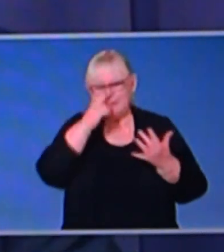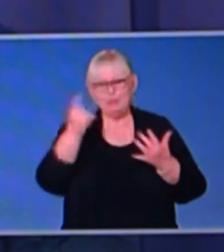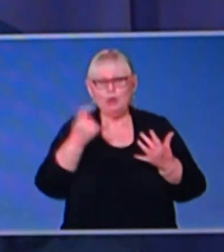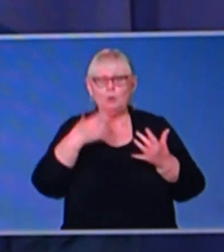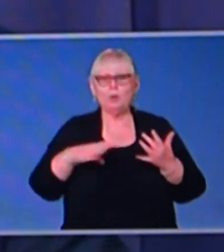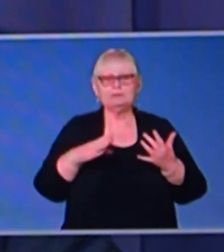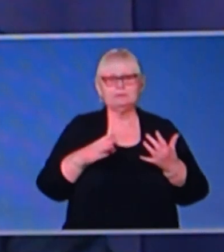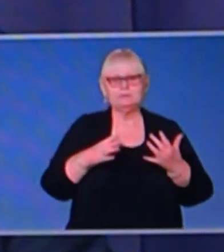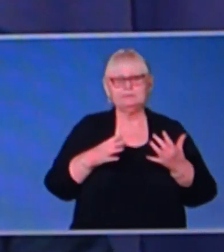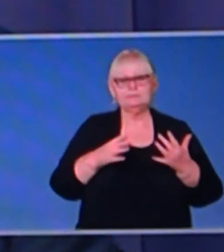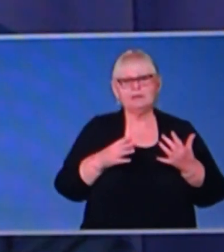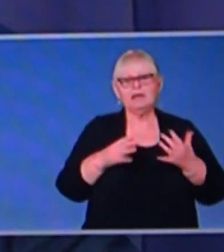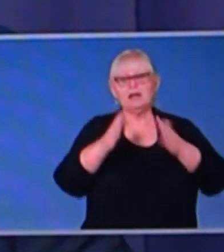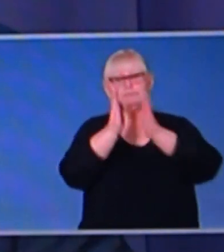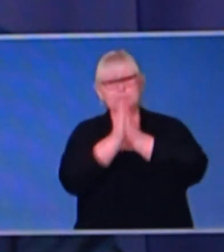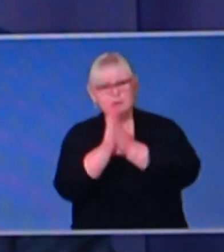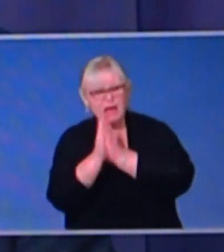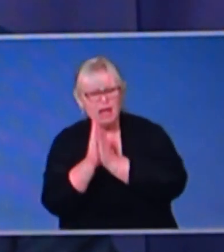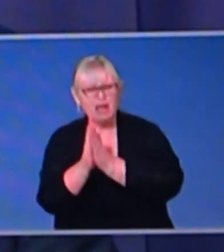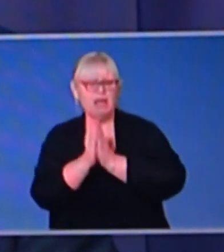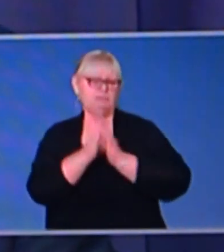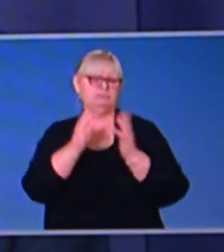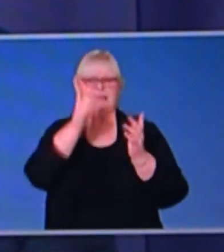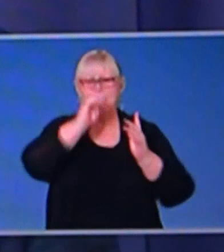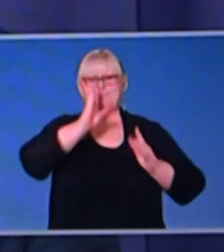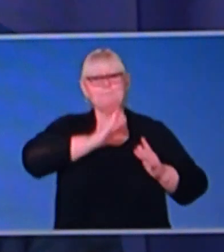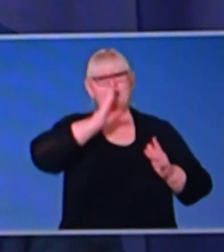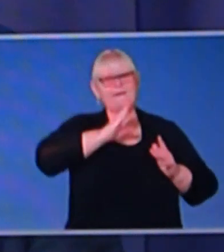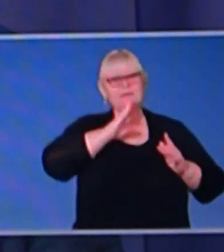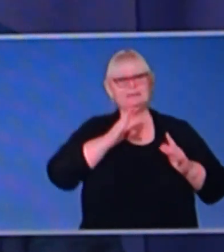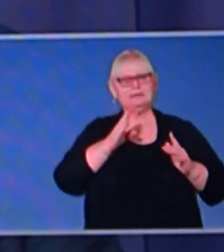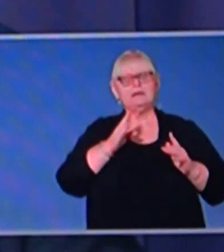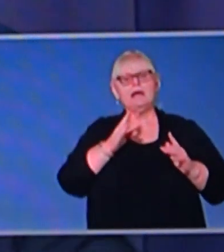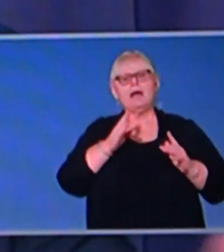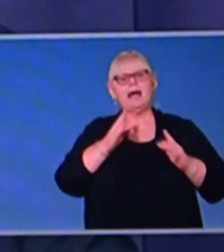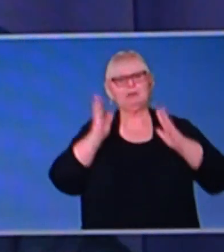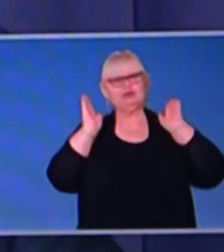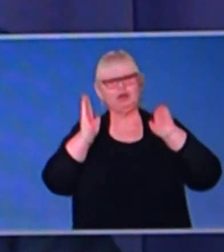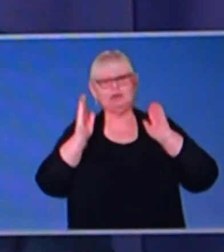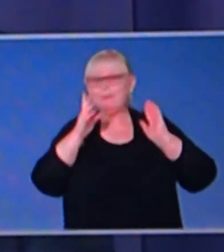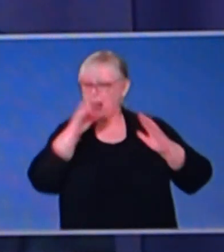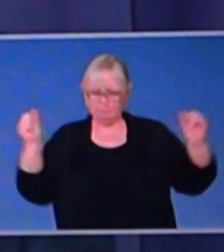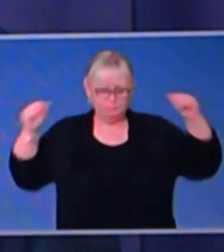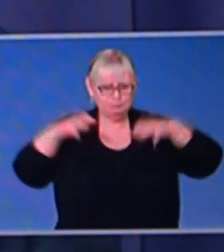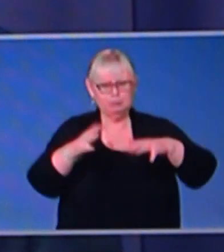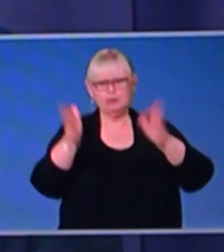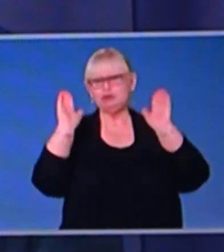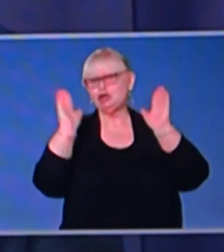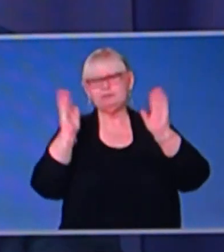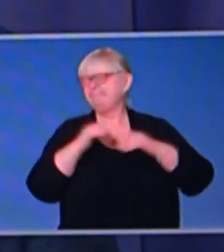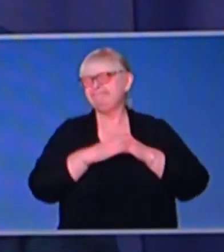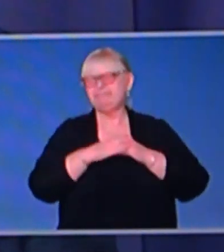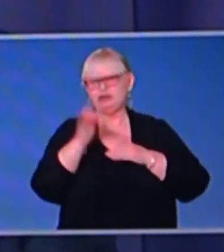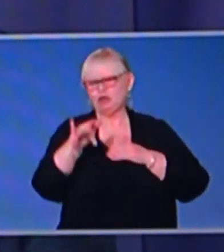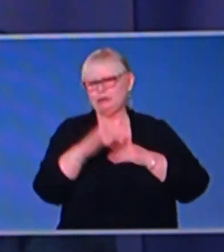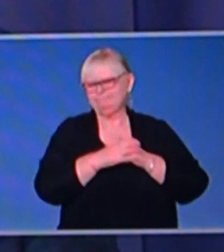private prayer and a place of worship. I can see that happening. I can't necessarily, though, see large services occurring again.